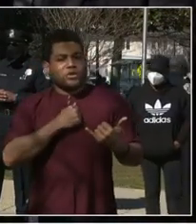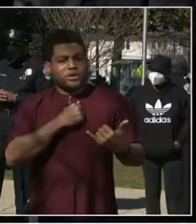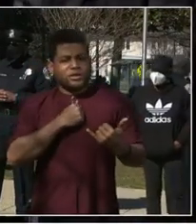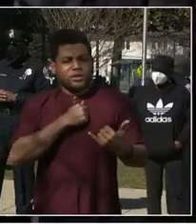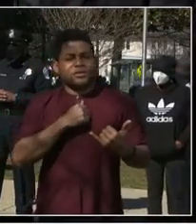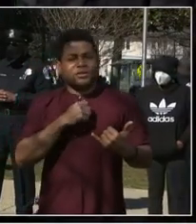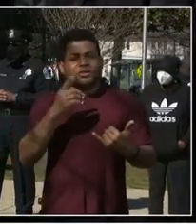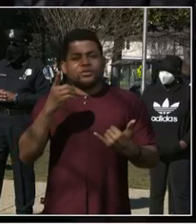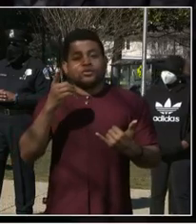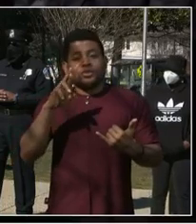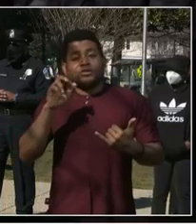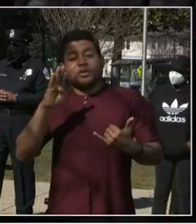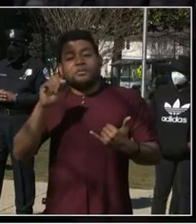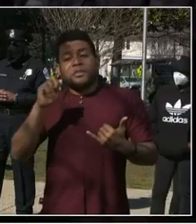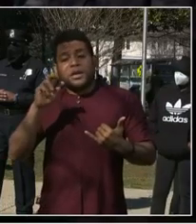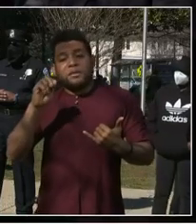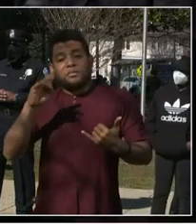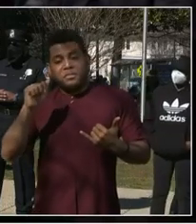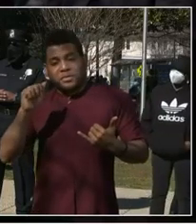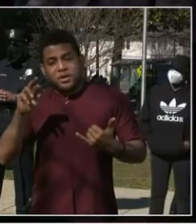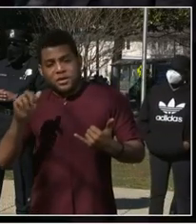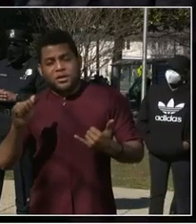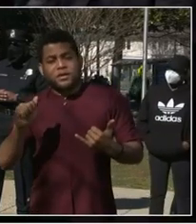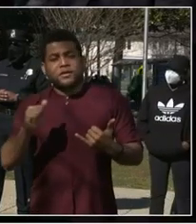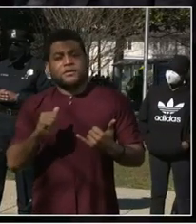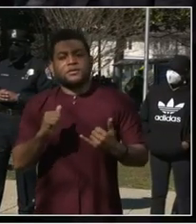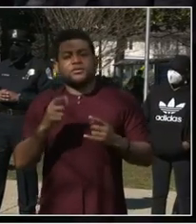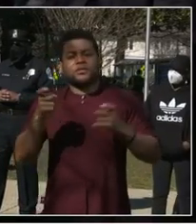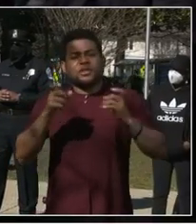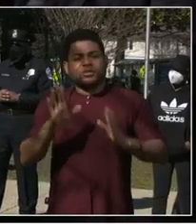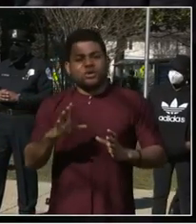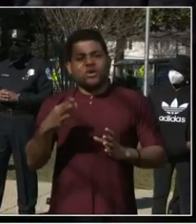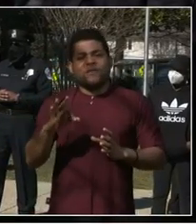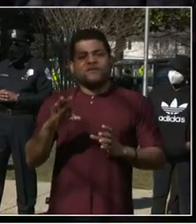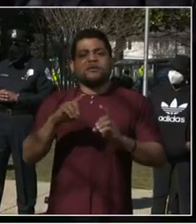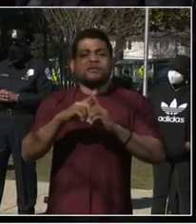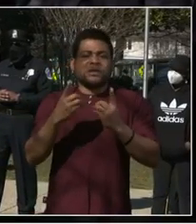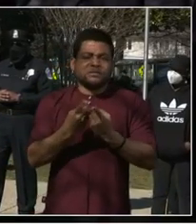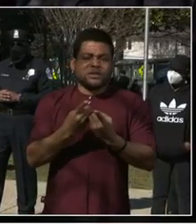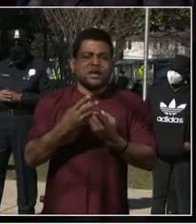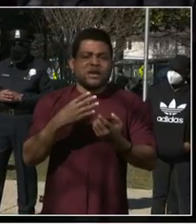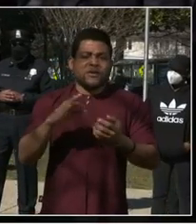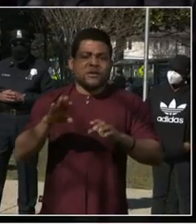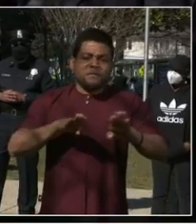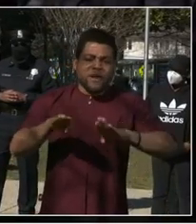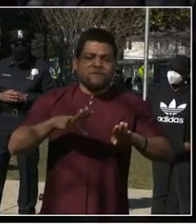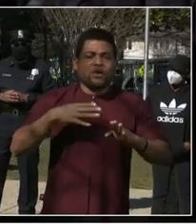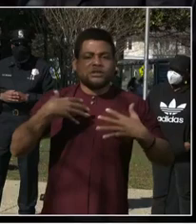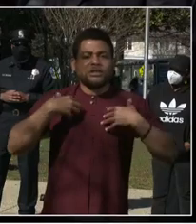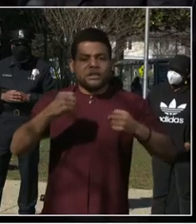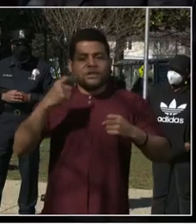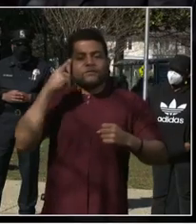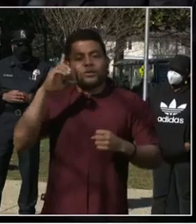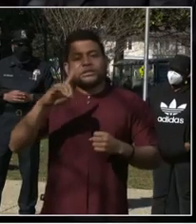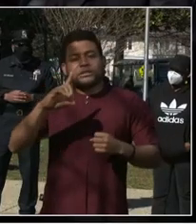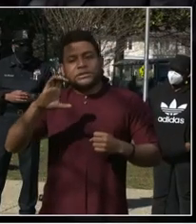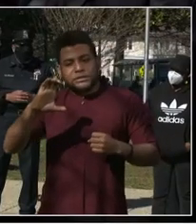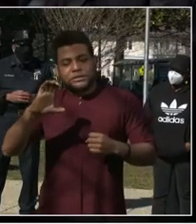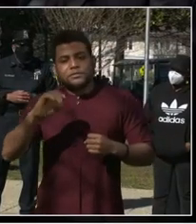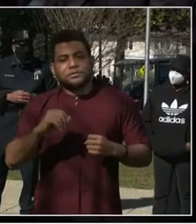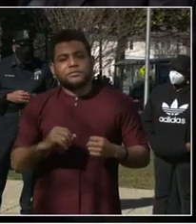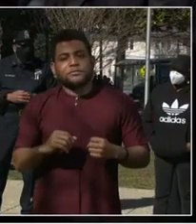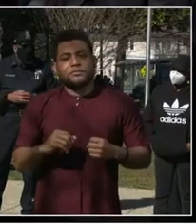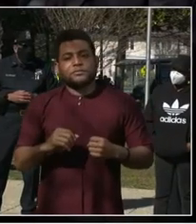Bowser. I'm the director of the Department of Behavioral Health for the District of Columbia. With respect